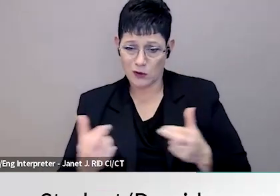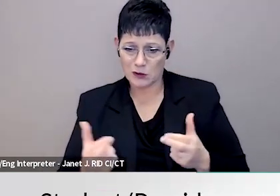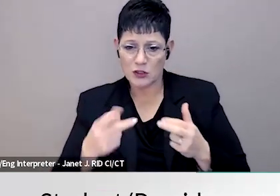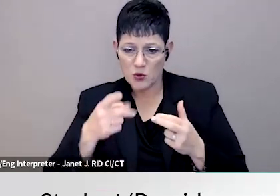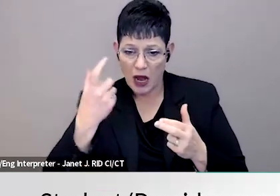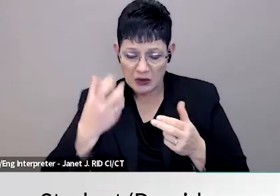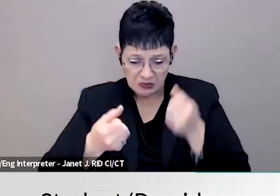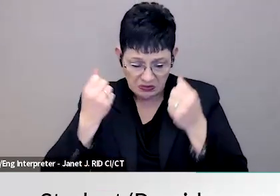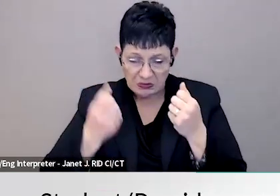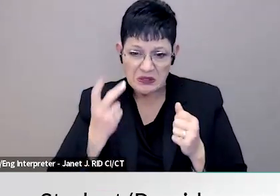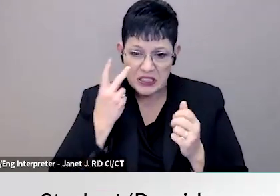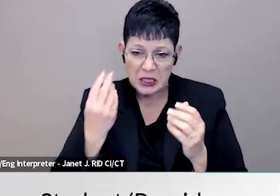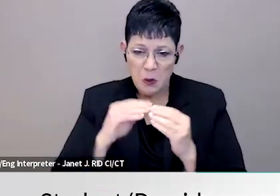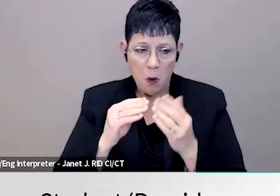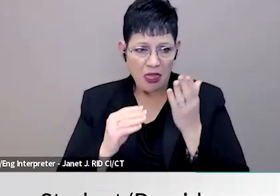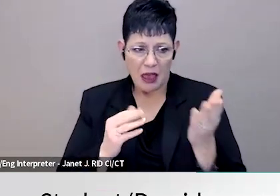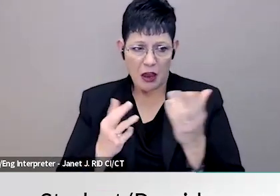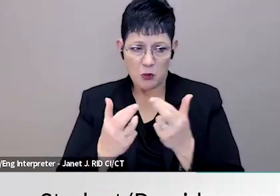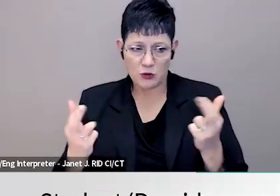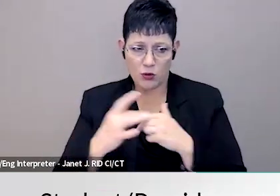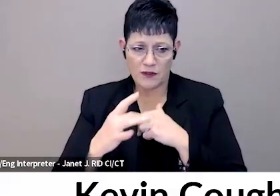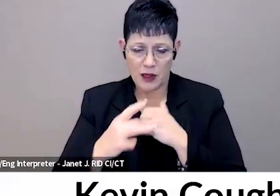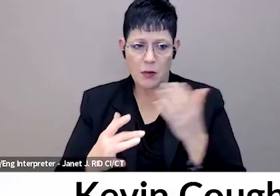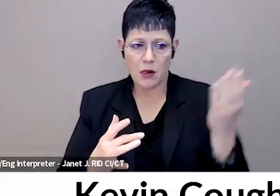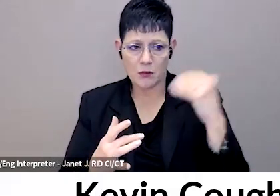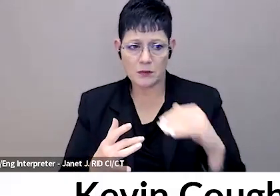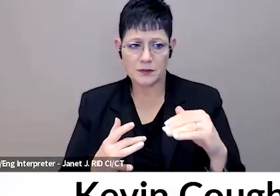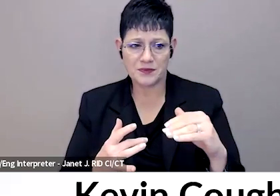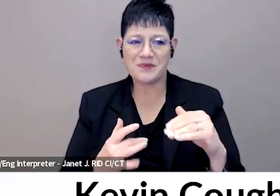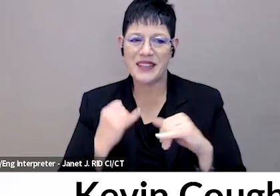little bit more, it's available for you. And next, please.